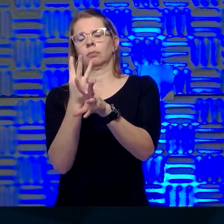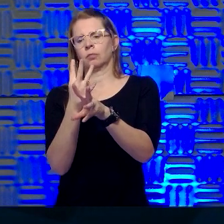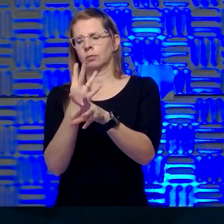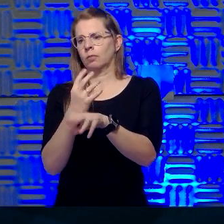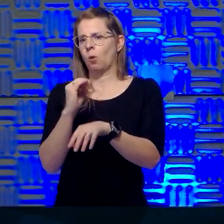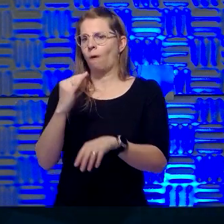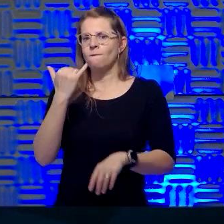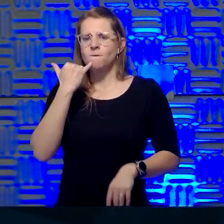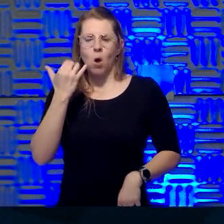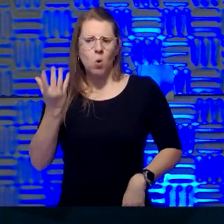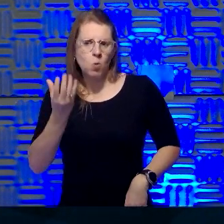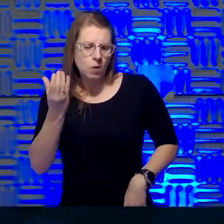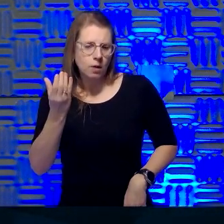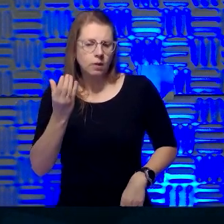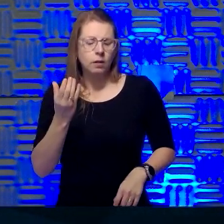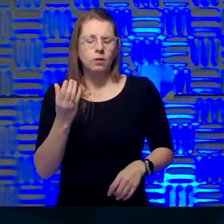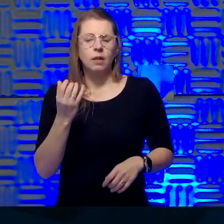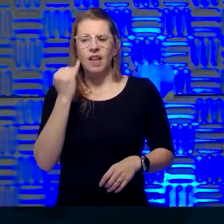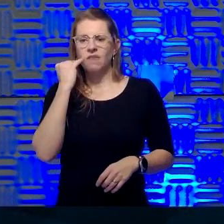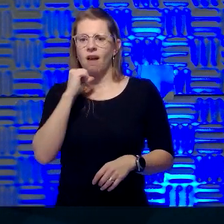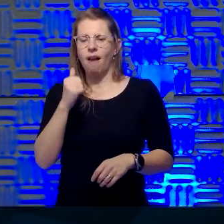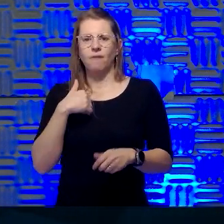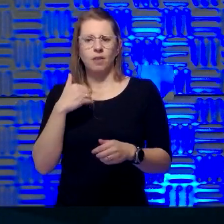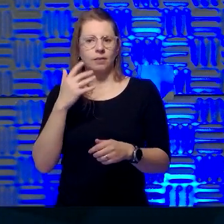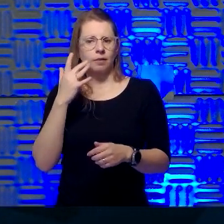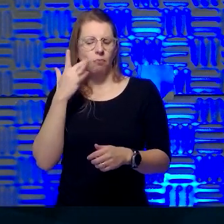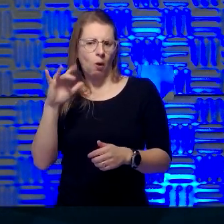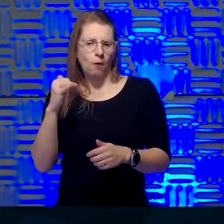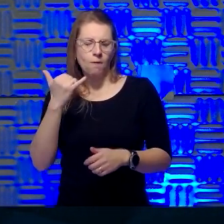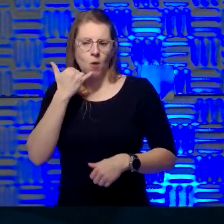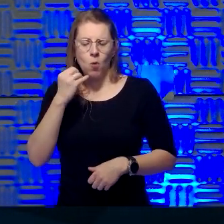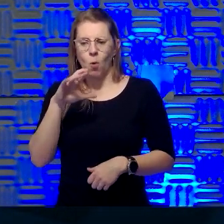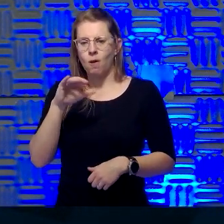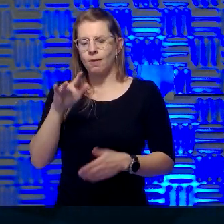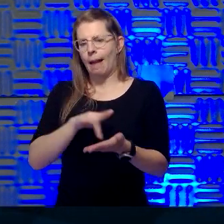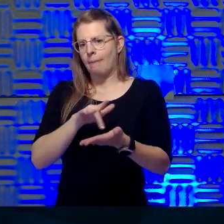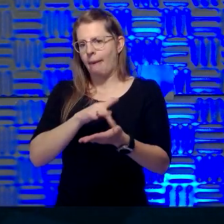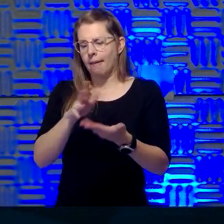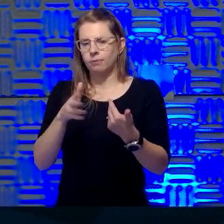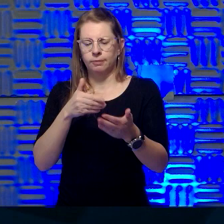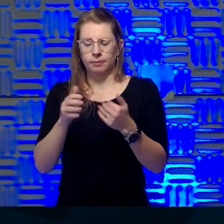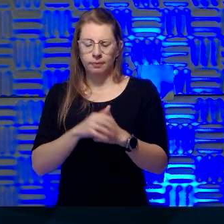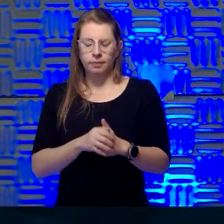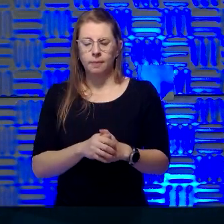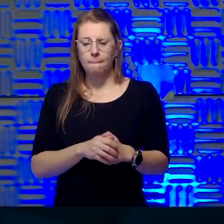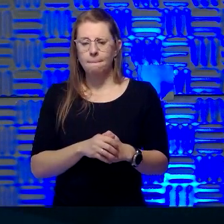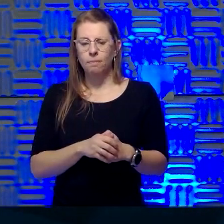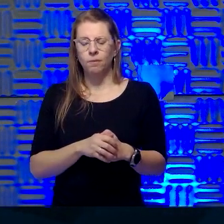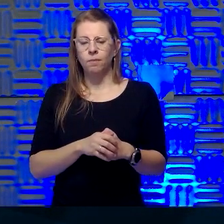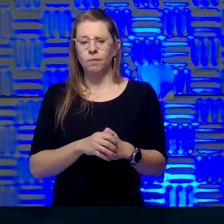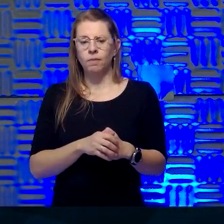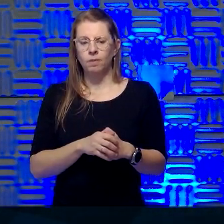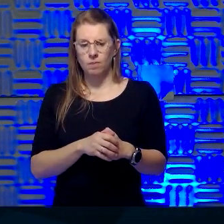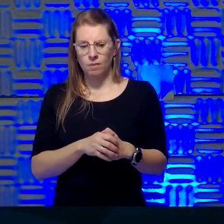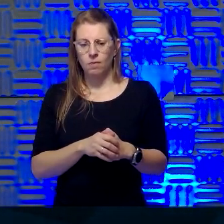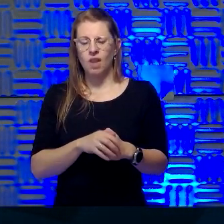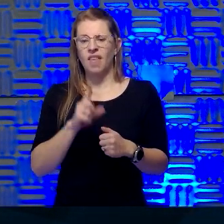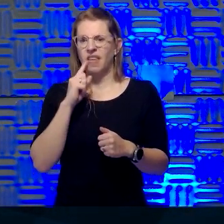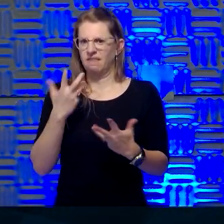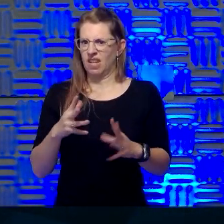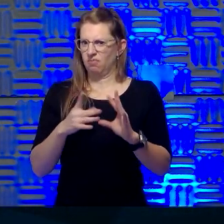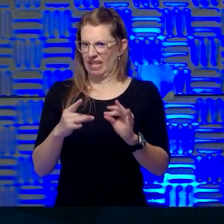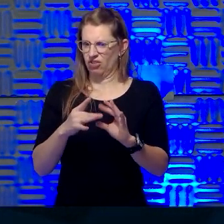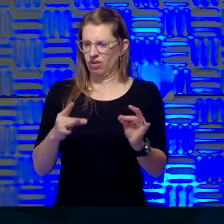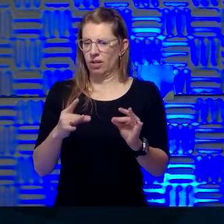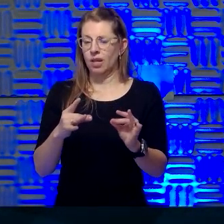don't have a smartphone or an iPad or whatever. And then I think as has been said, this